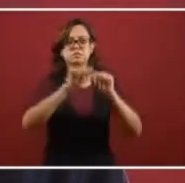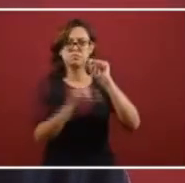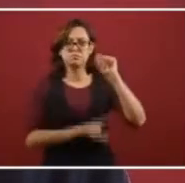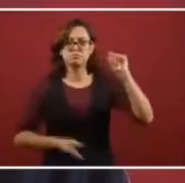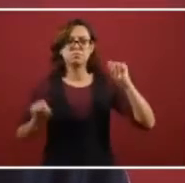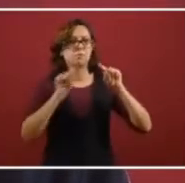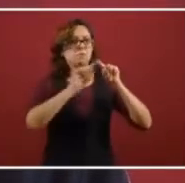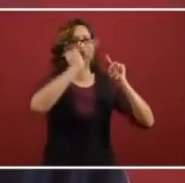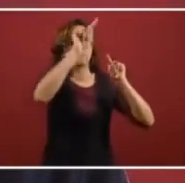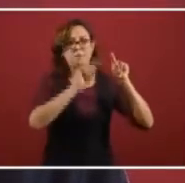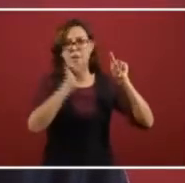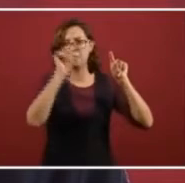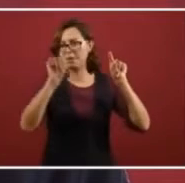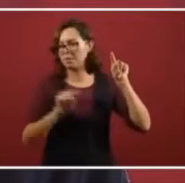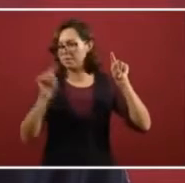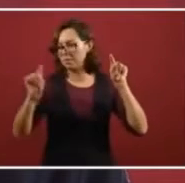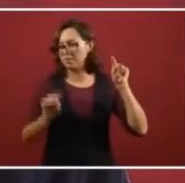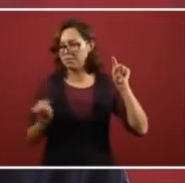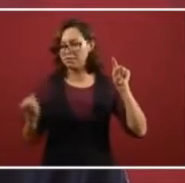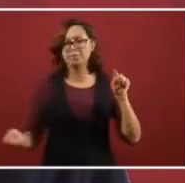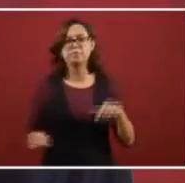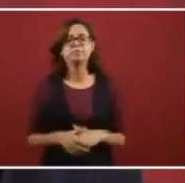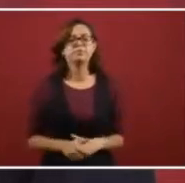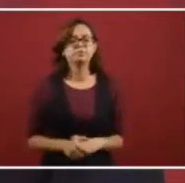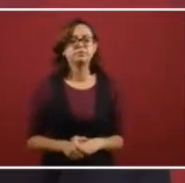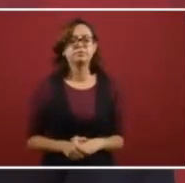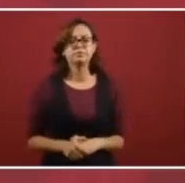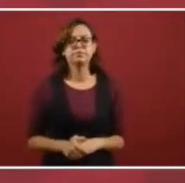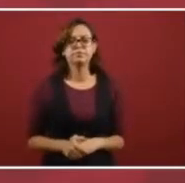and hospitals which are almost going to be 100 in our country,